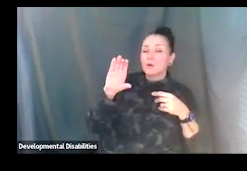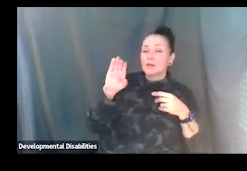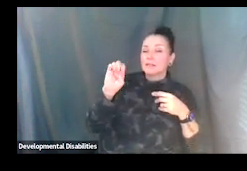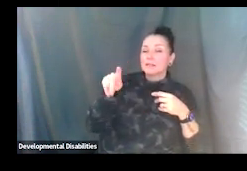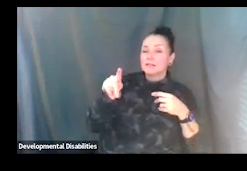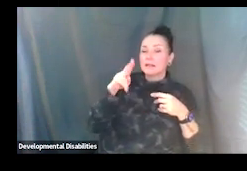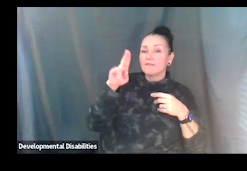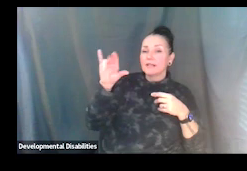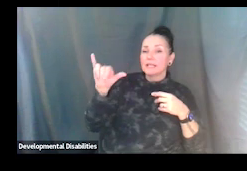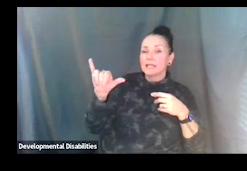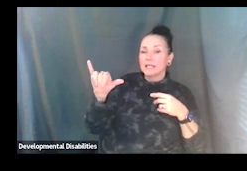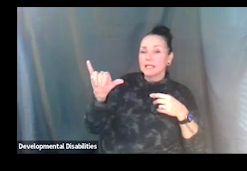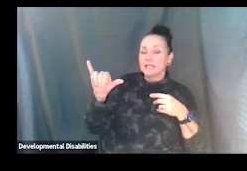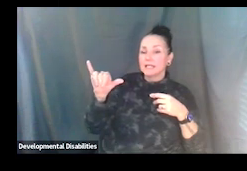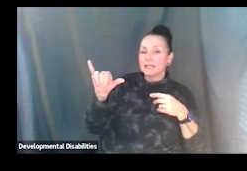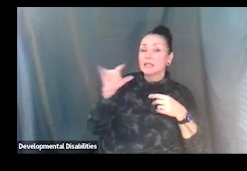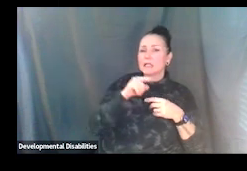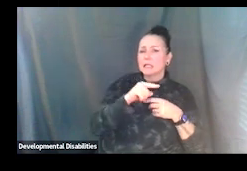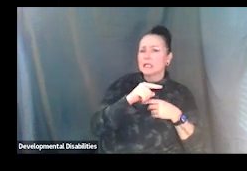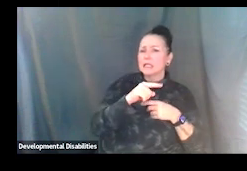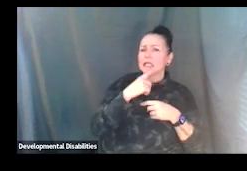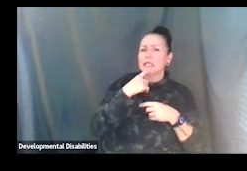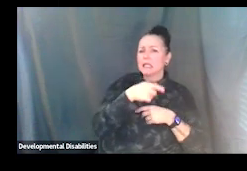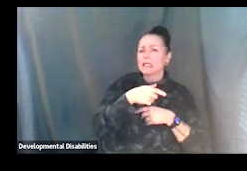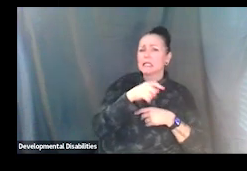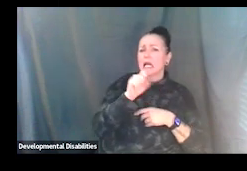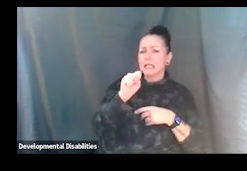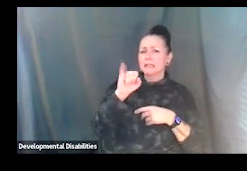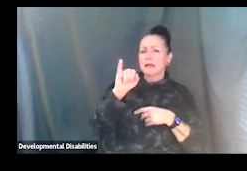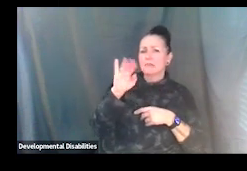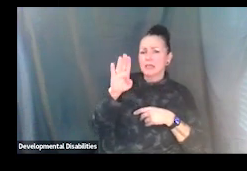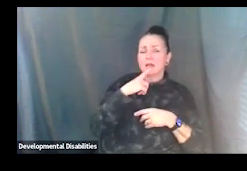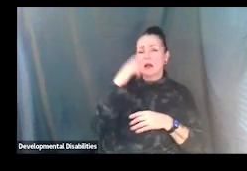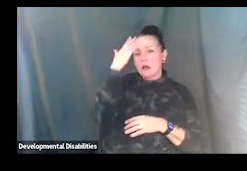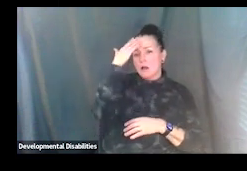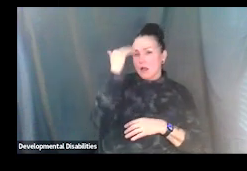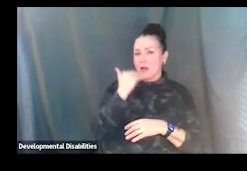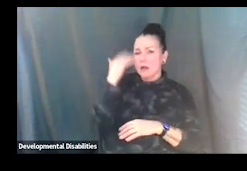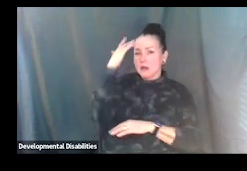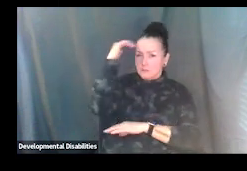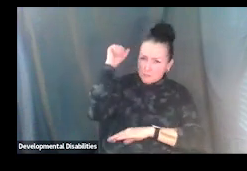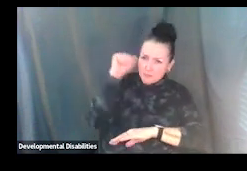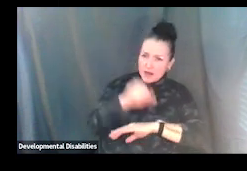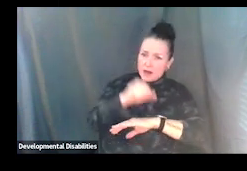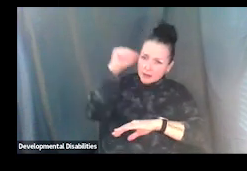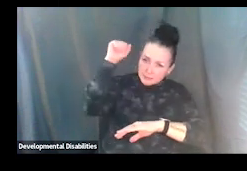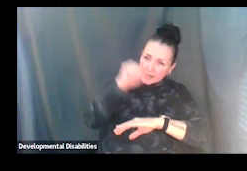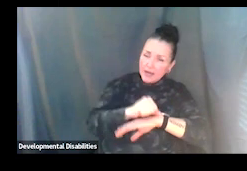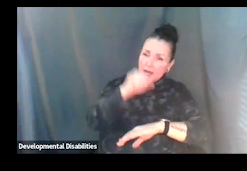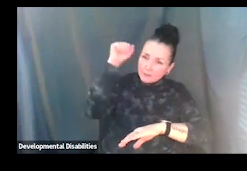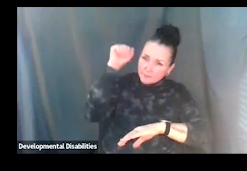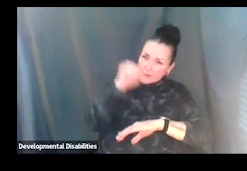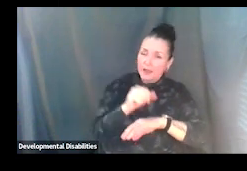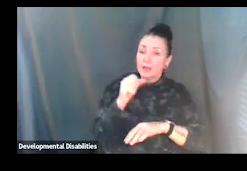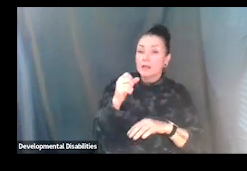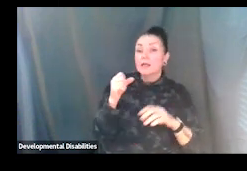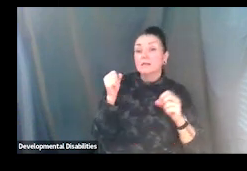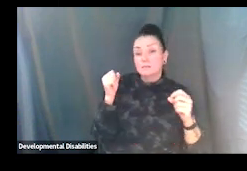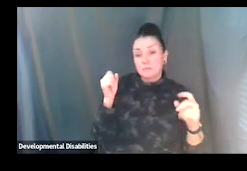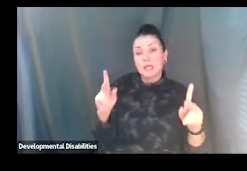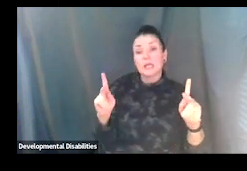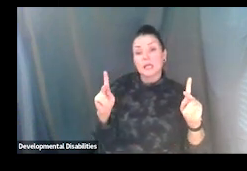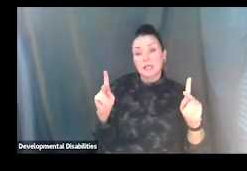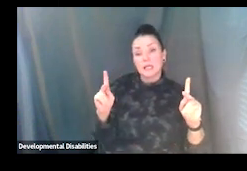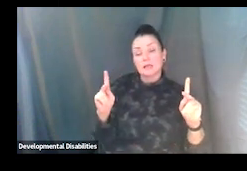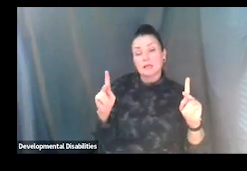banging his head. And people were really worried about him hurting himself. So Michelle and Maria, if I can ask, why in